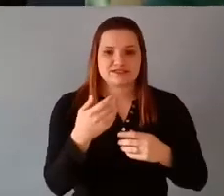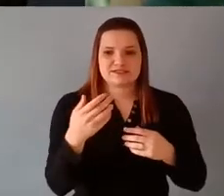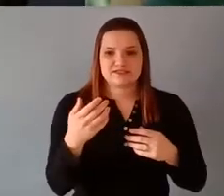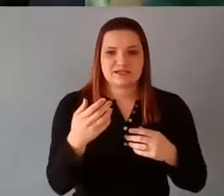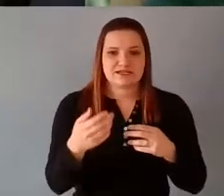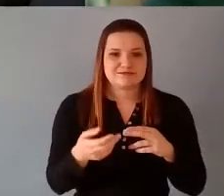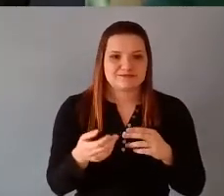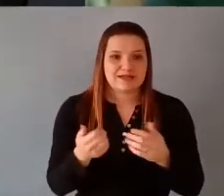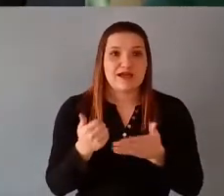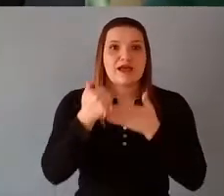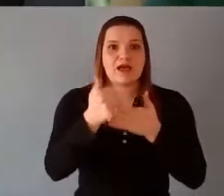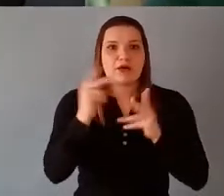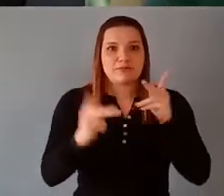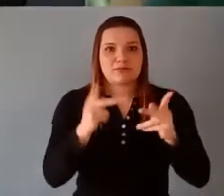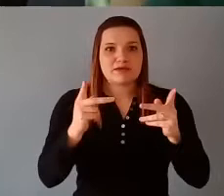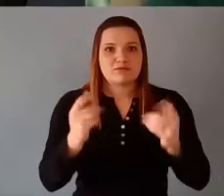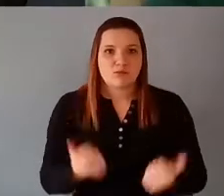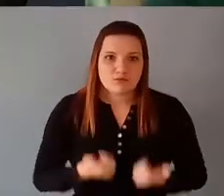survival.